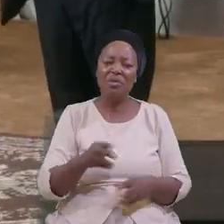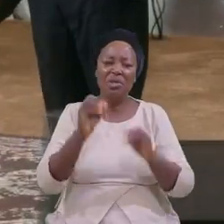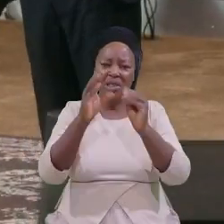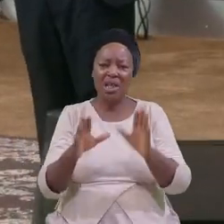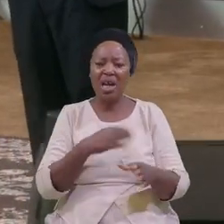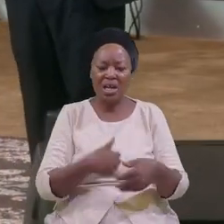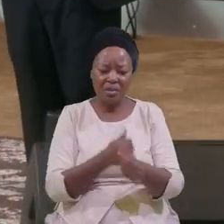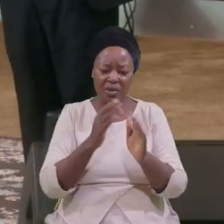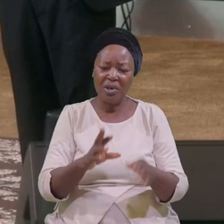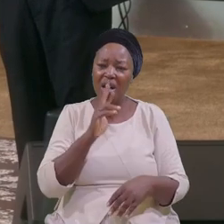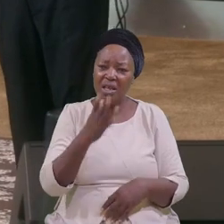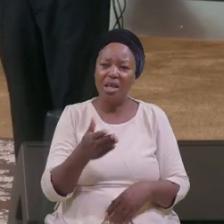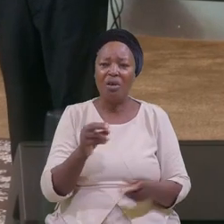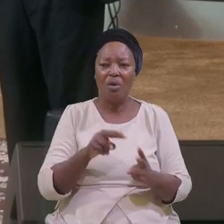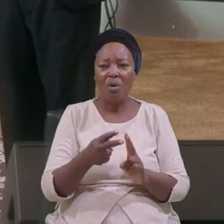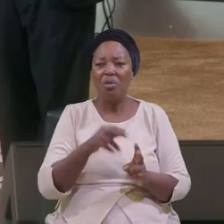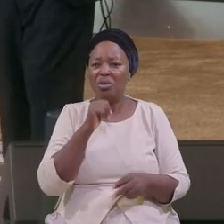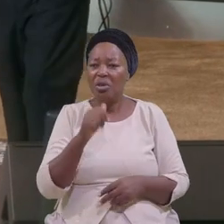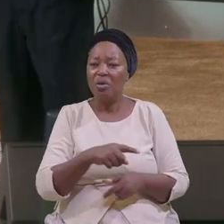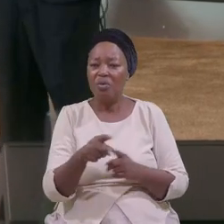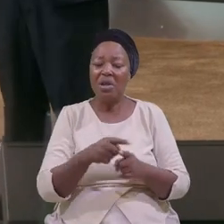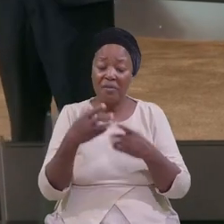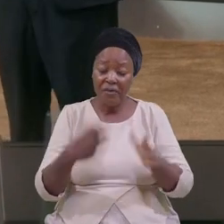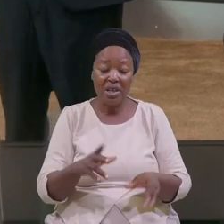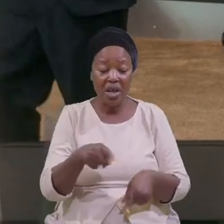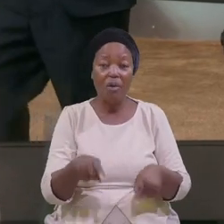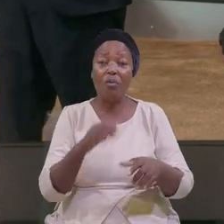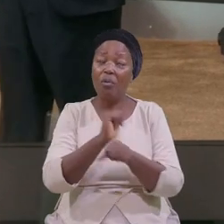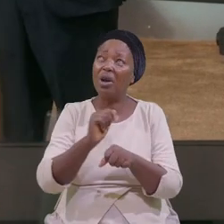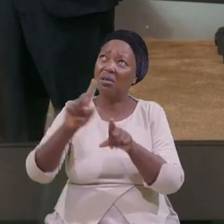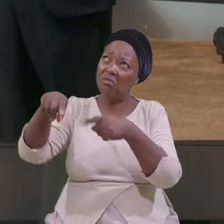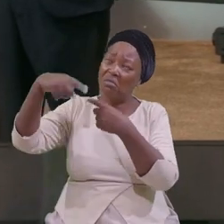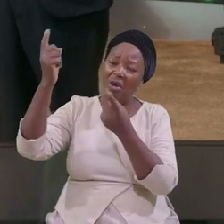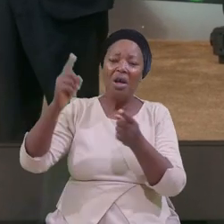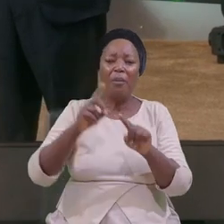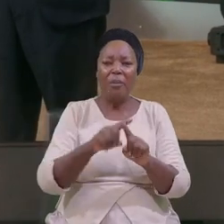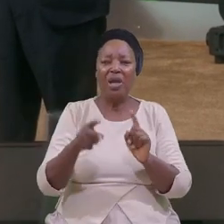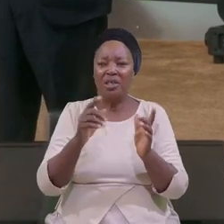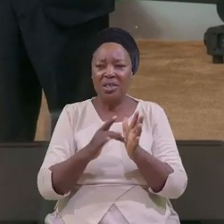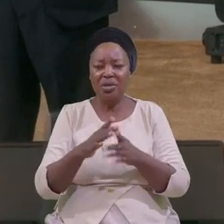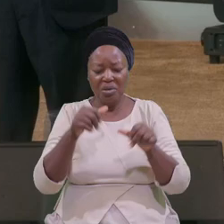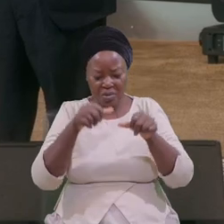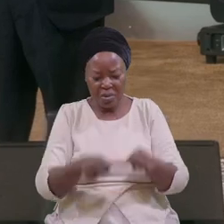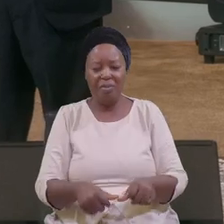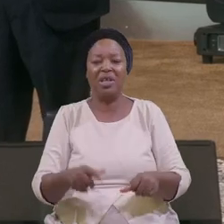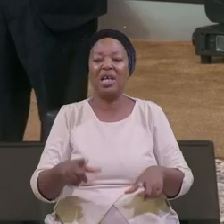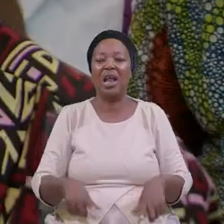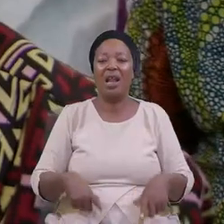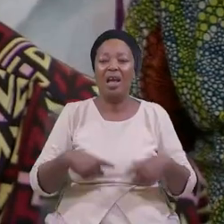are there or not, when they finish their work, they go. But Jesus remains